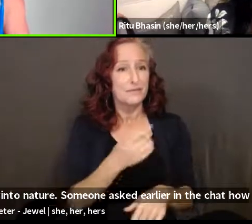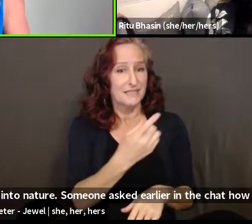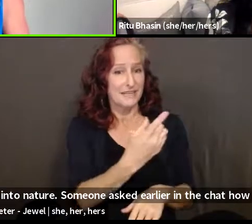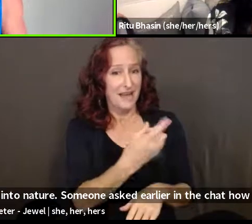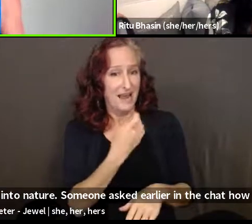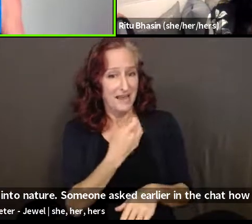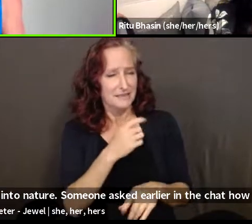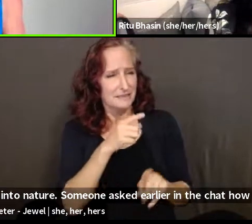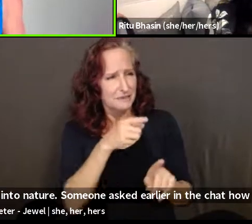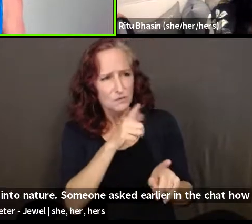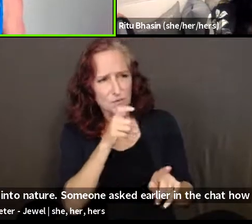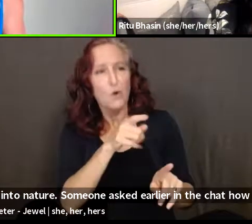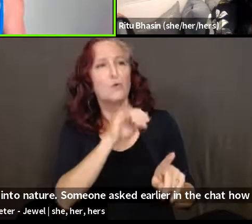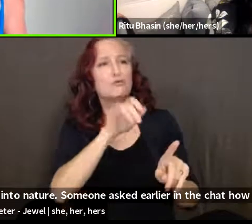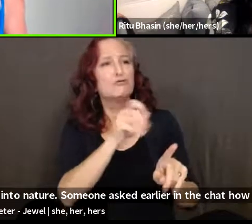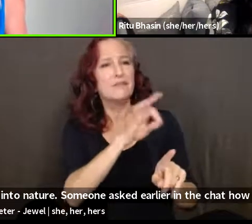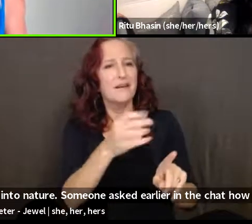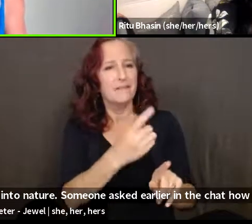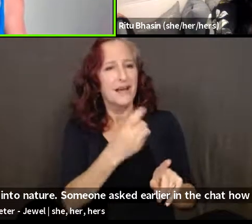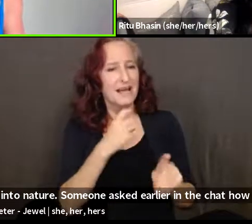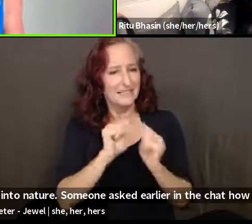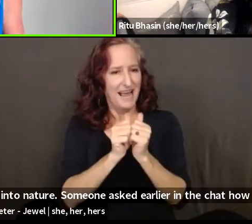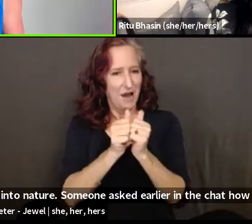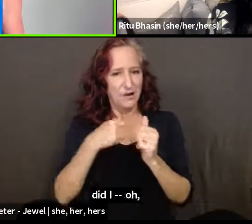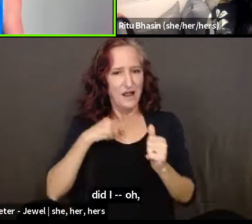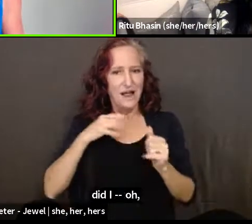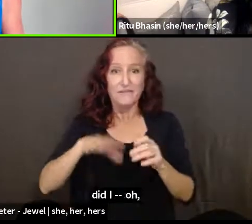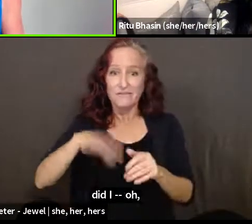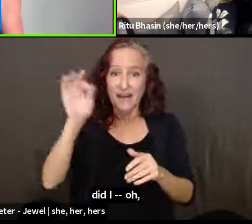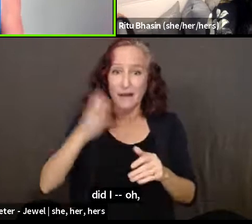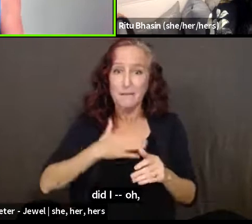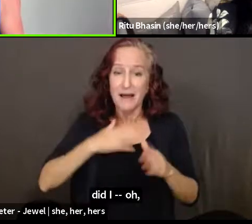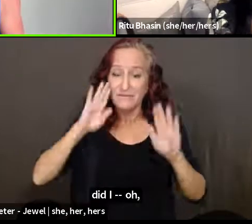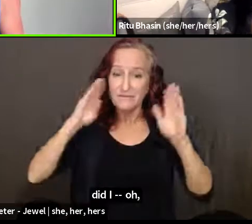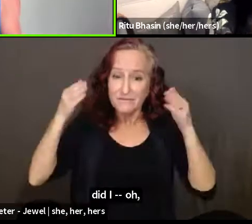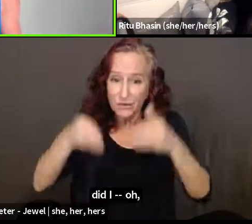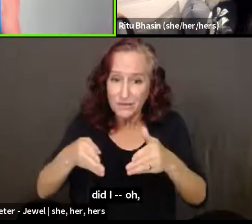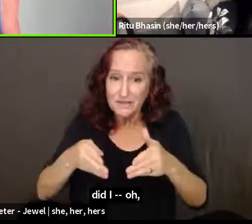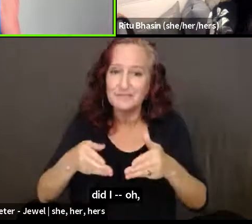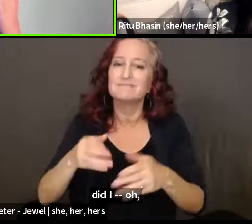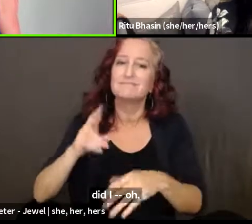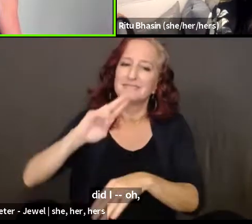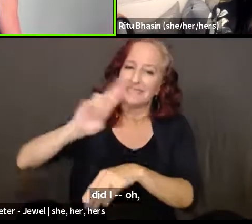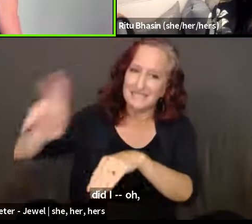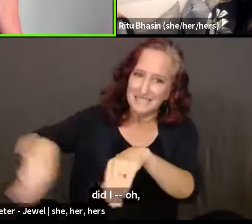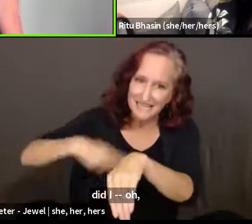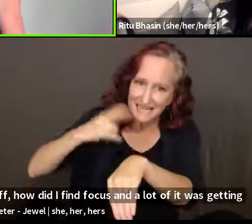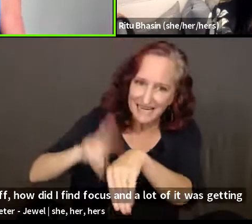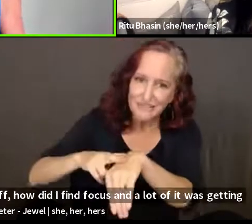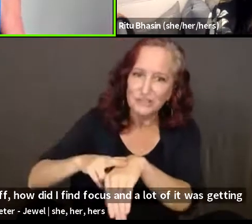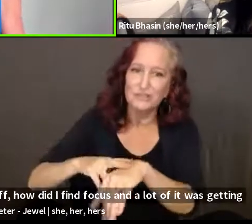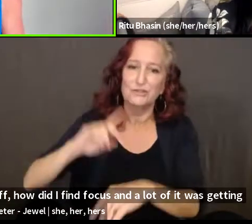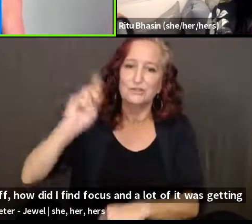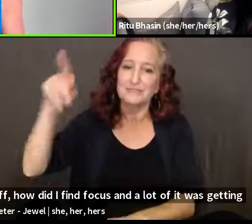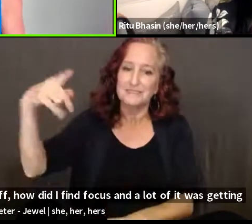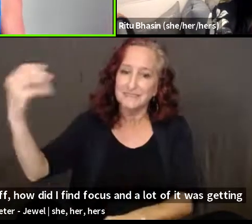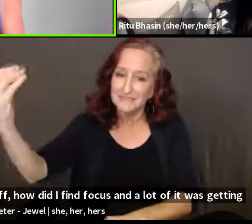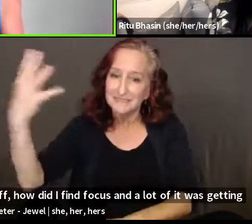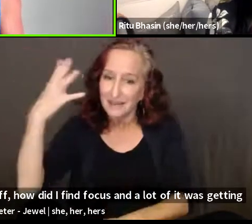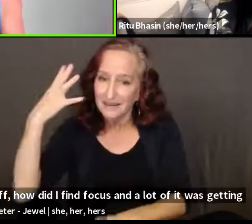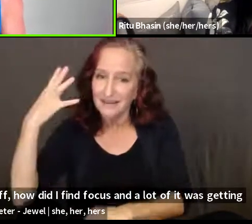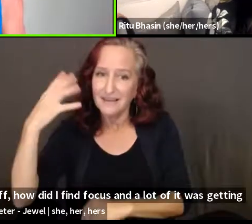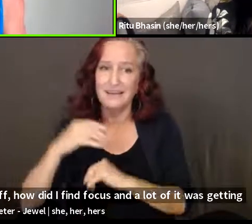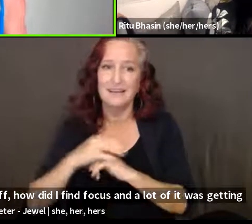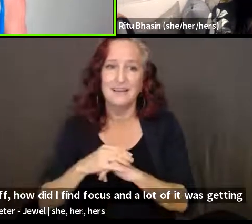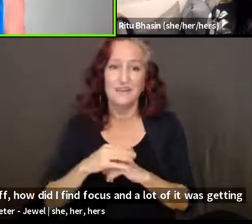Jeff, how did I find focus? And a lot of it was getting out in nature. A lot of it was getting in the sun, because we live